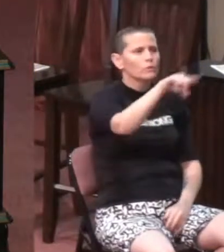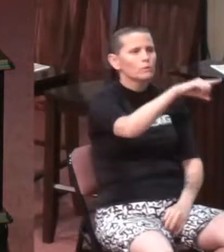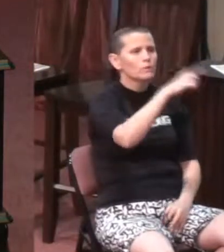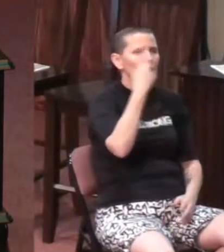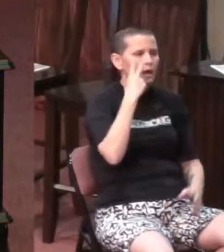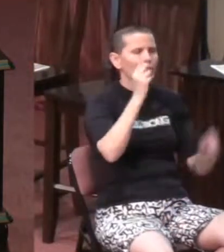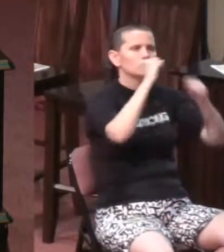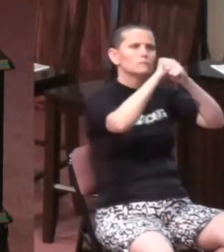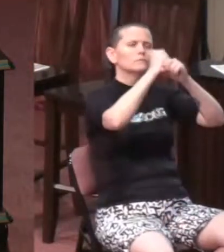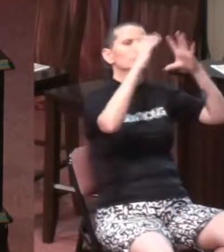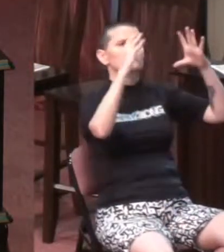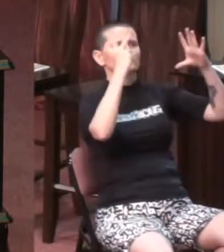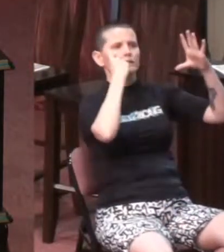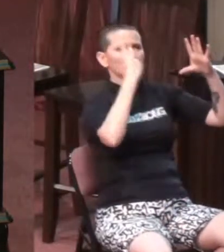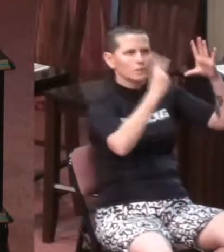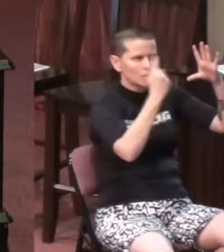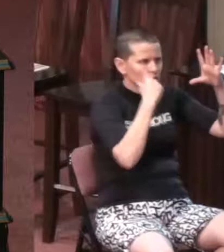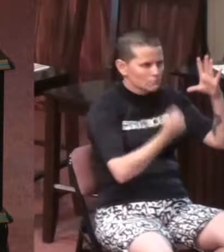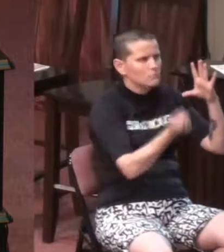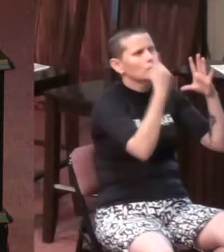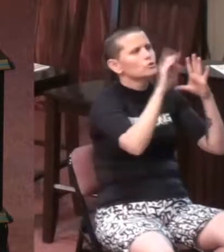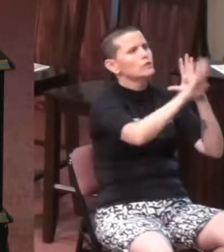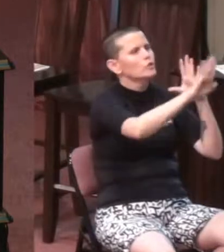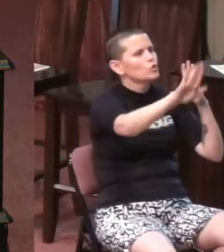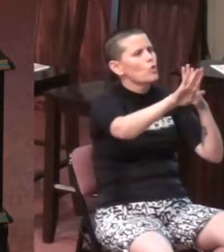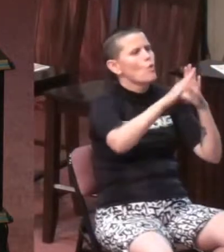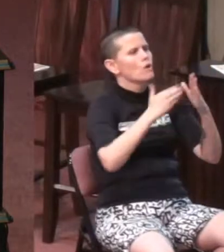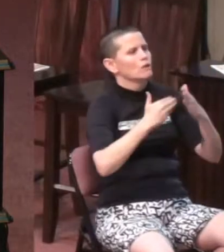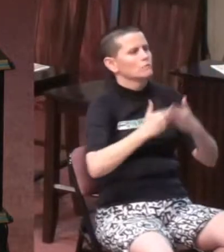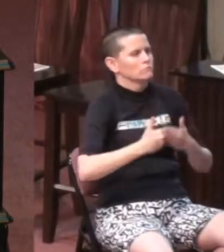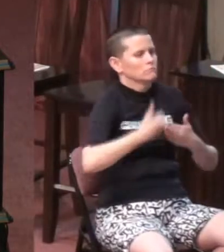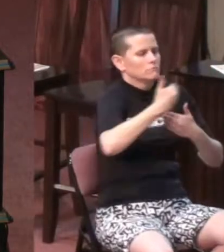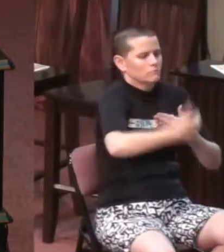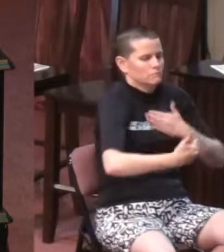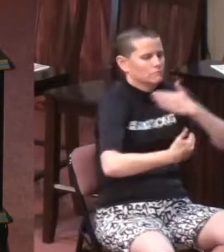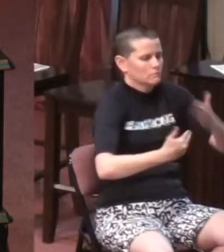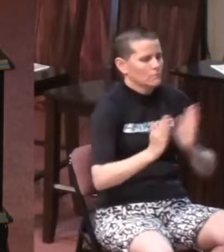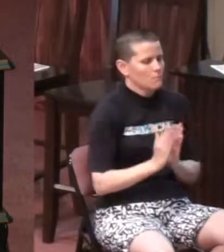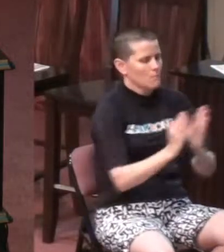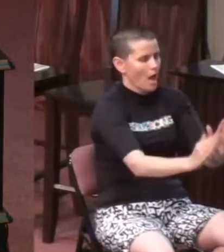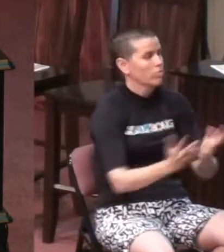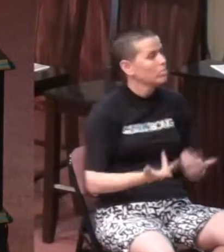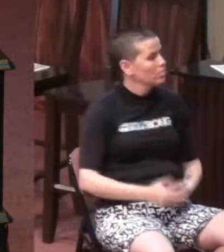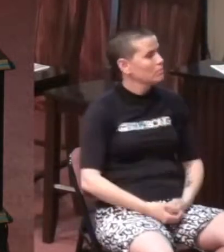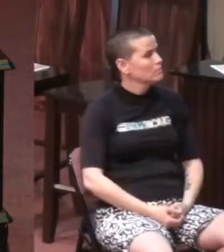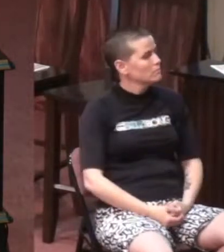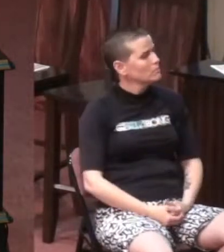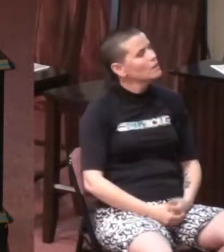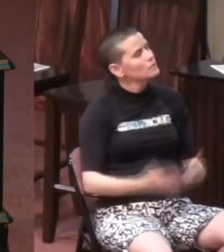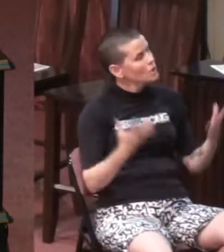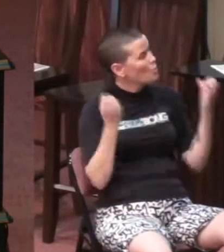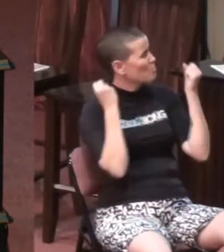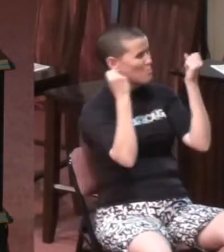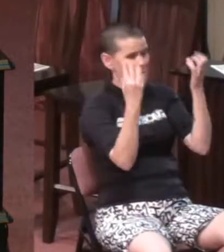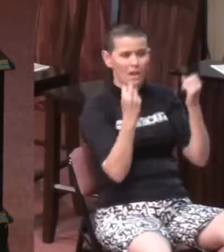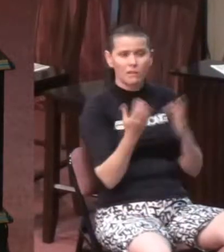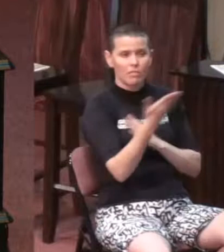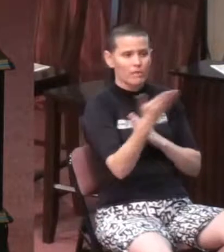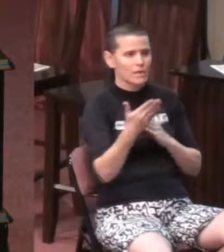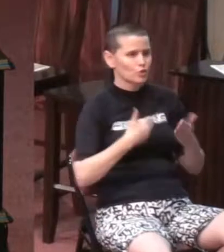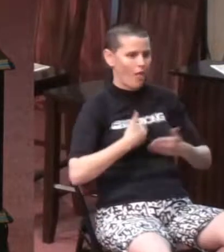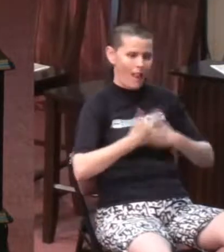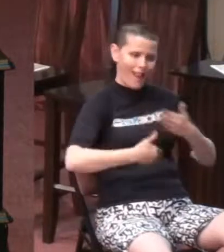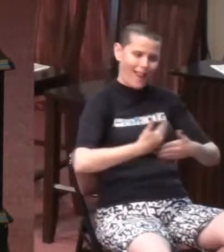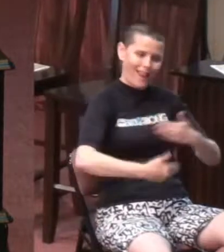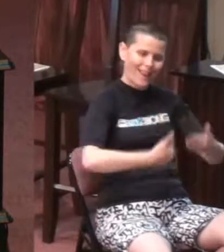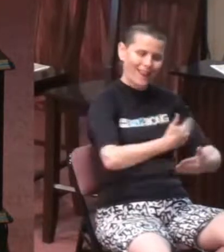us to choose how we want to be on this planet. So a lot of good stuff is in motion. We'll probably unfold